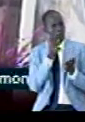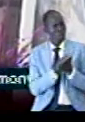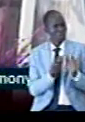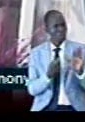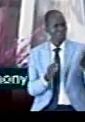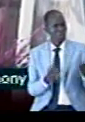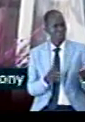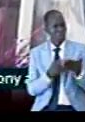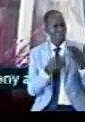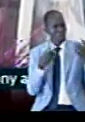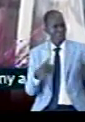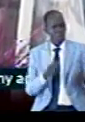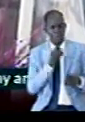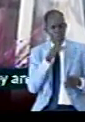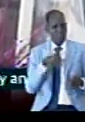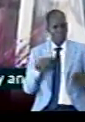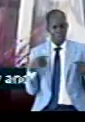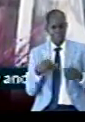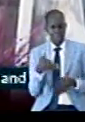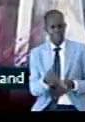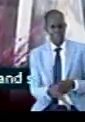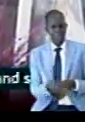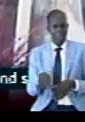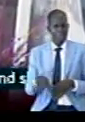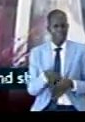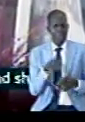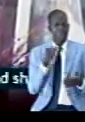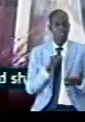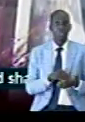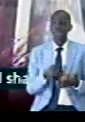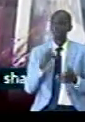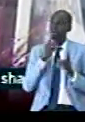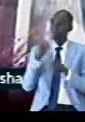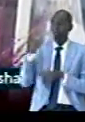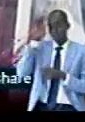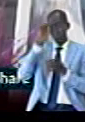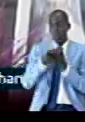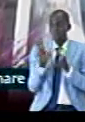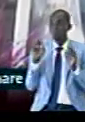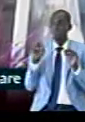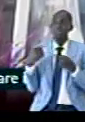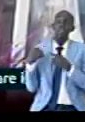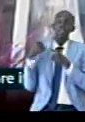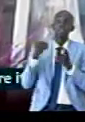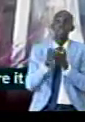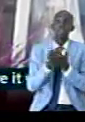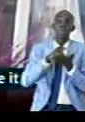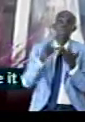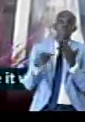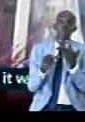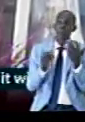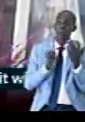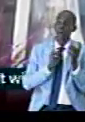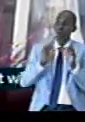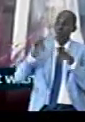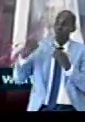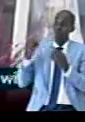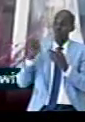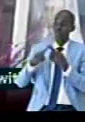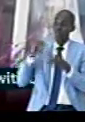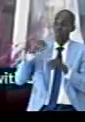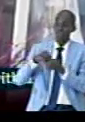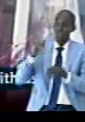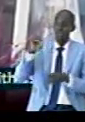what happened to the leg? You are not feeling the Gabi. I went to hospital to Sokoto. I said, no. I said, since that program I went in the past life, I said, I have